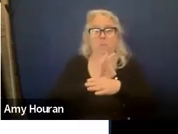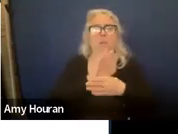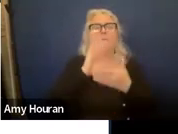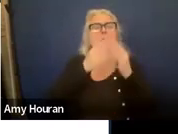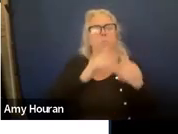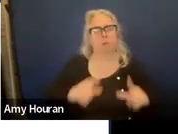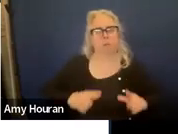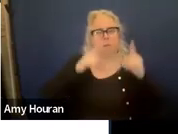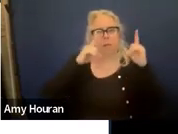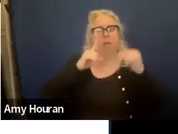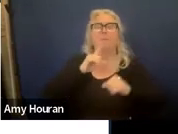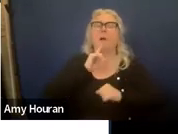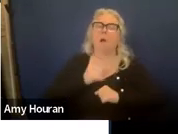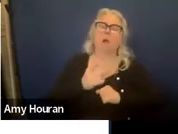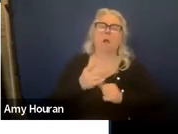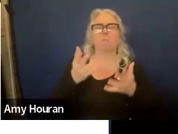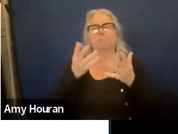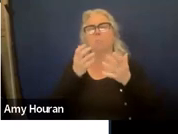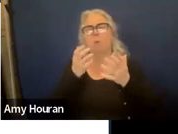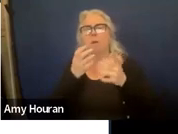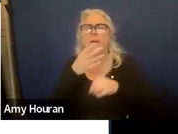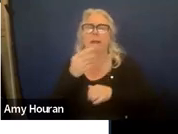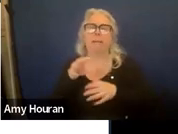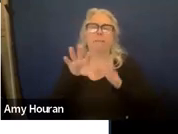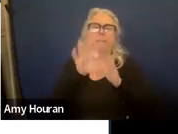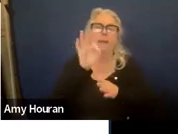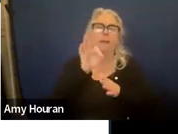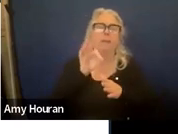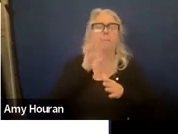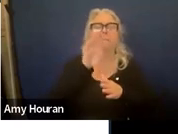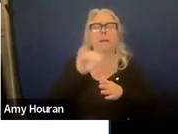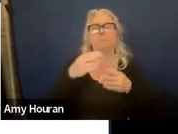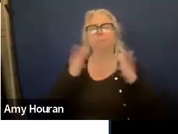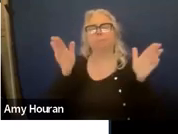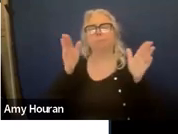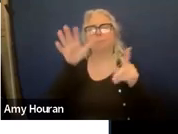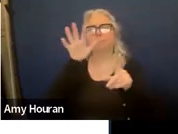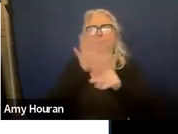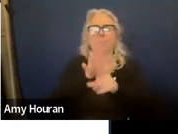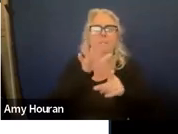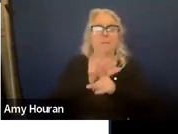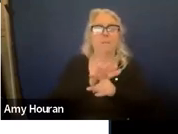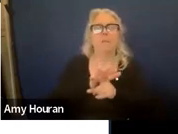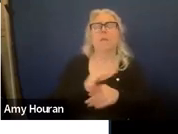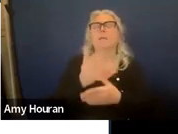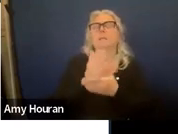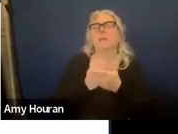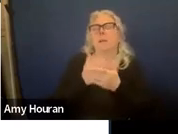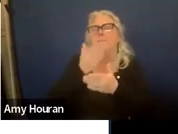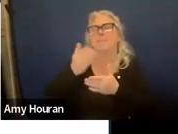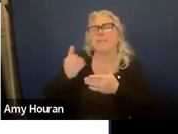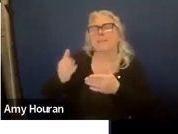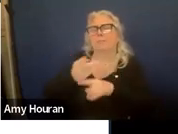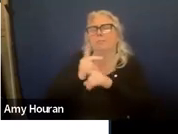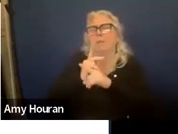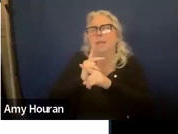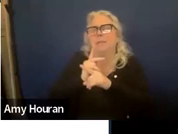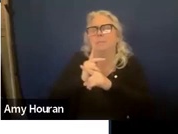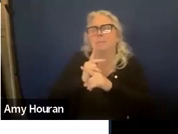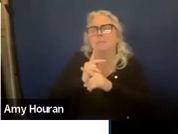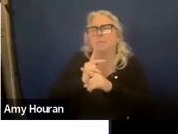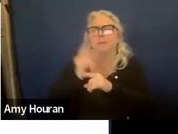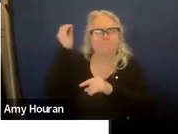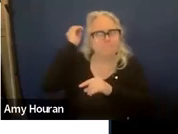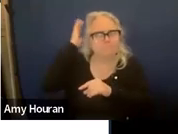life that are desired and chosen by the general population. So just some things to keep in mind, like when you're thinking about